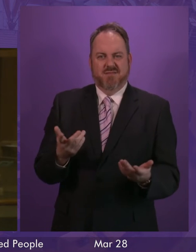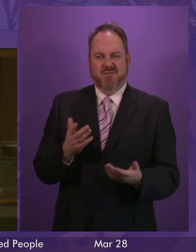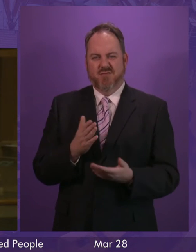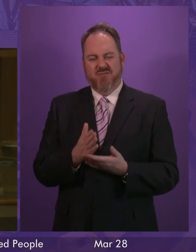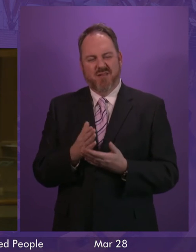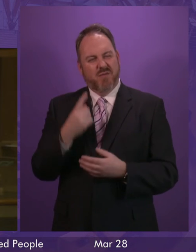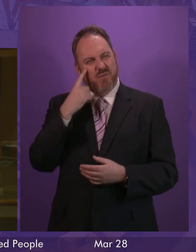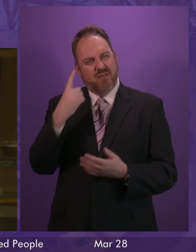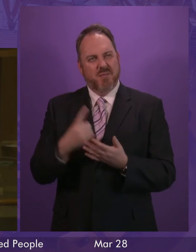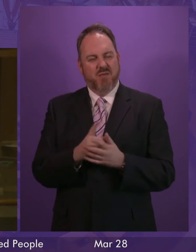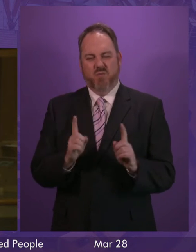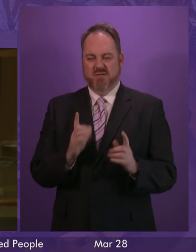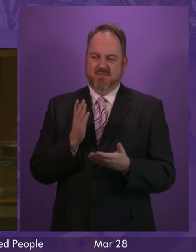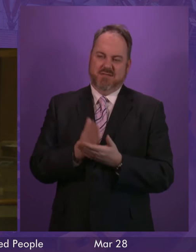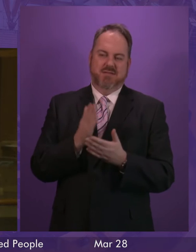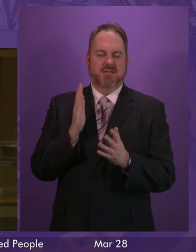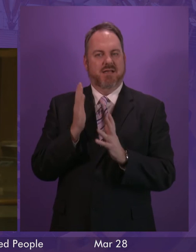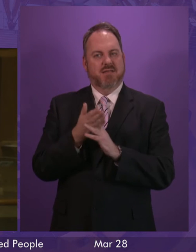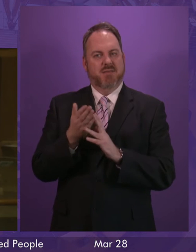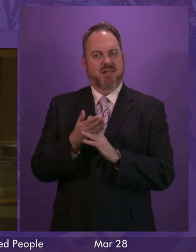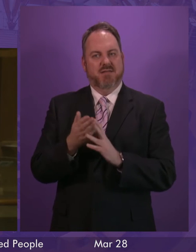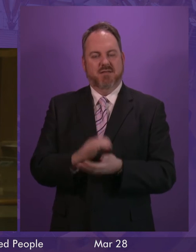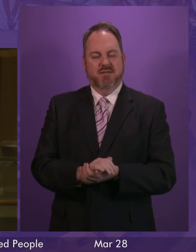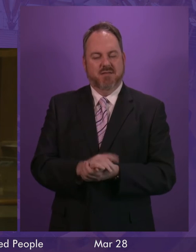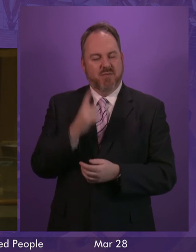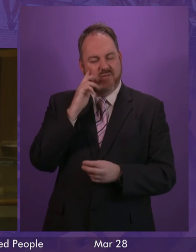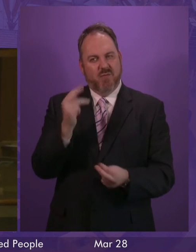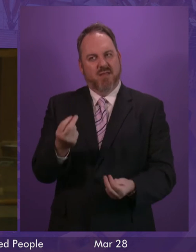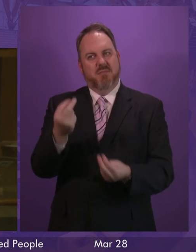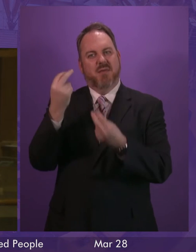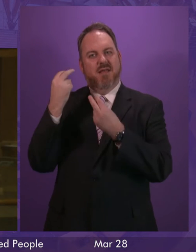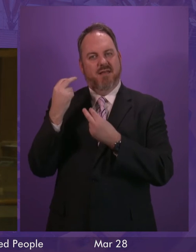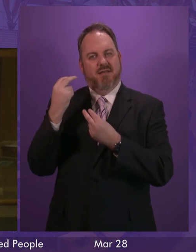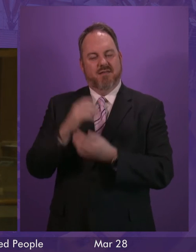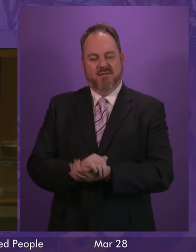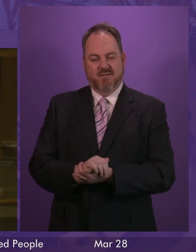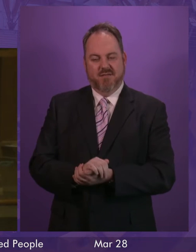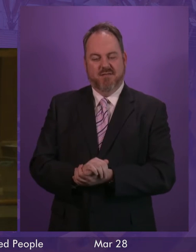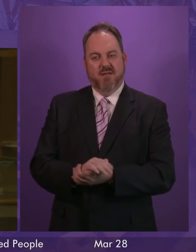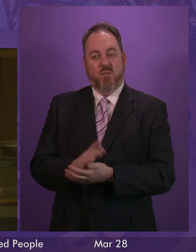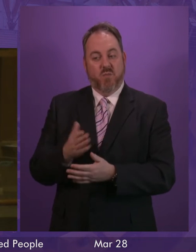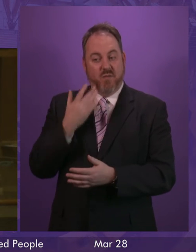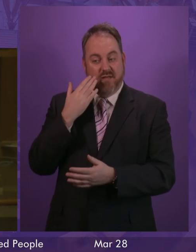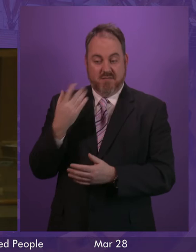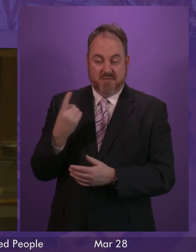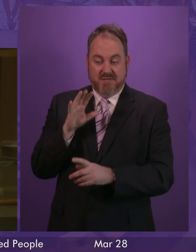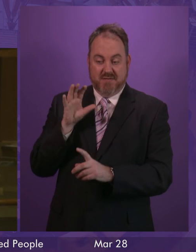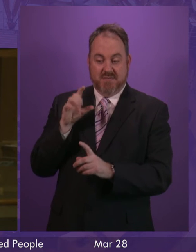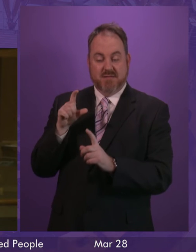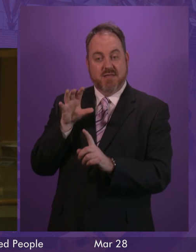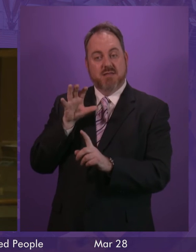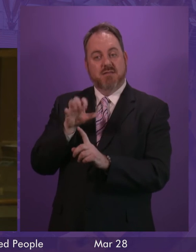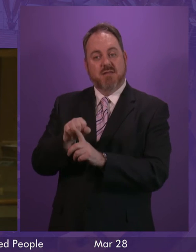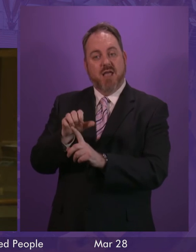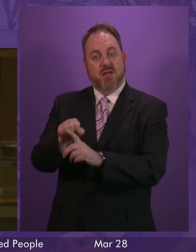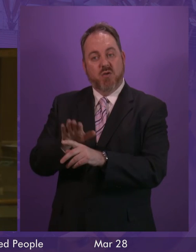debate around disability. I think it has to start right back at the very beginning, when we think about diagnosis and the accessibility